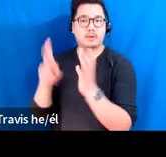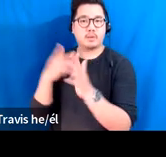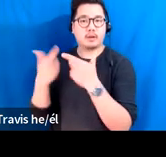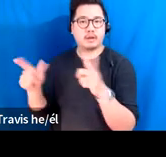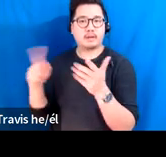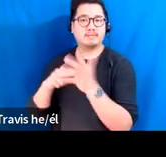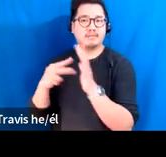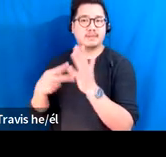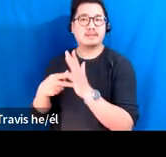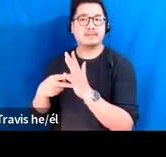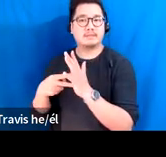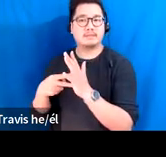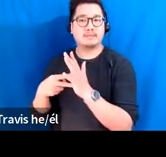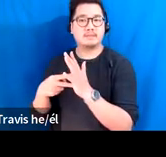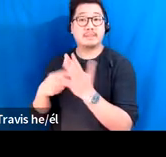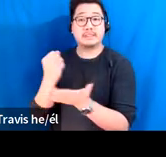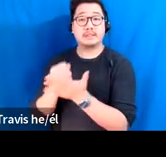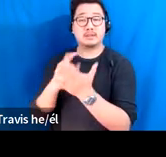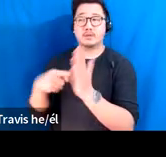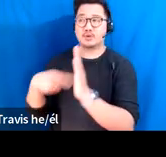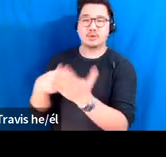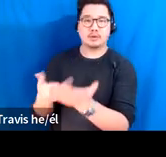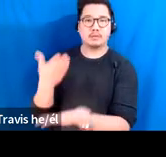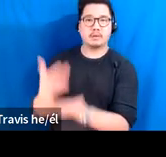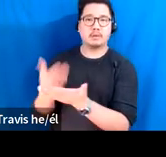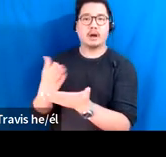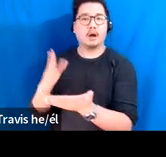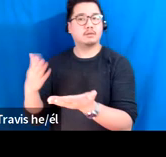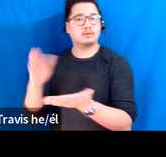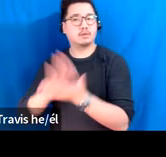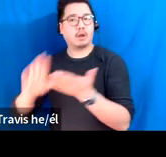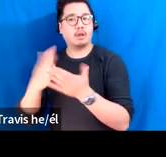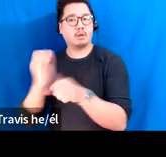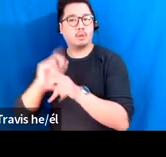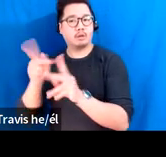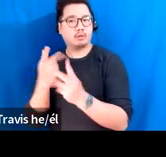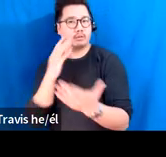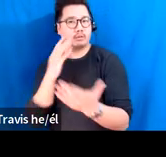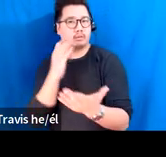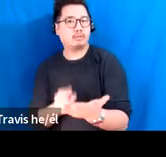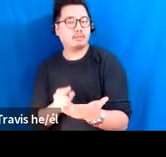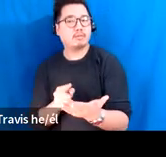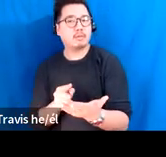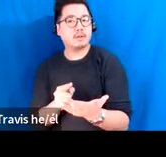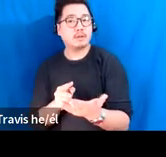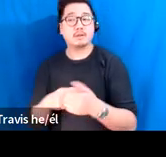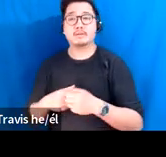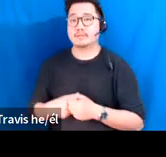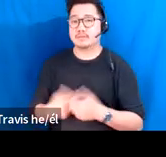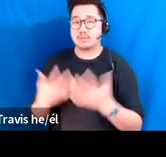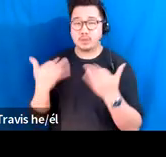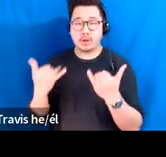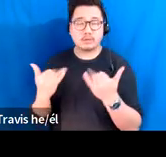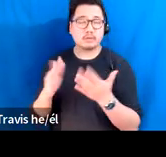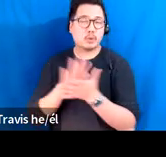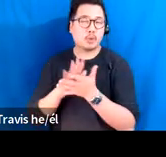and serves as evidence to skills that are attractive to college and employers as the district pursues instructional initiatives